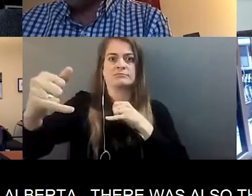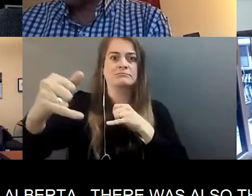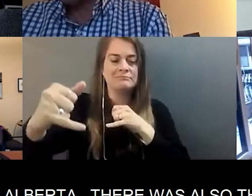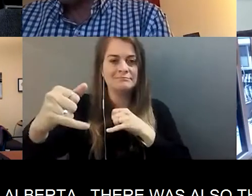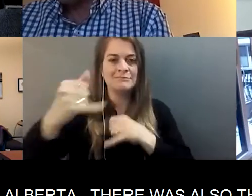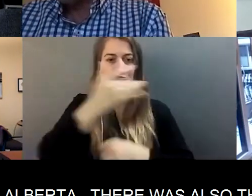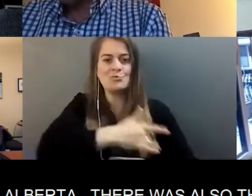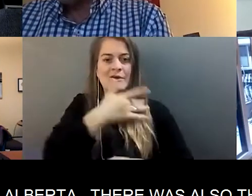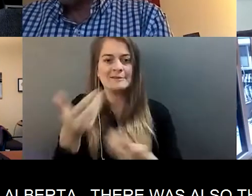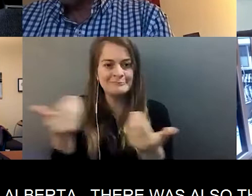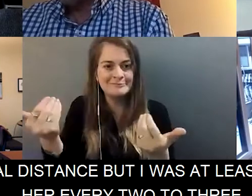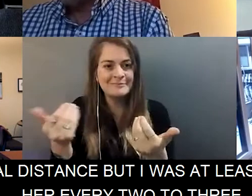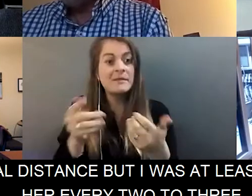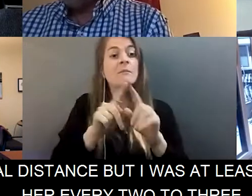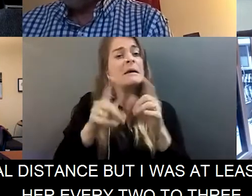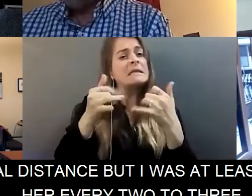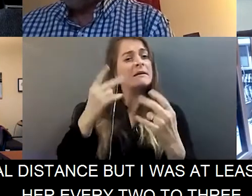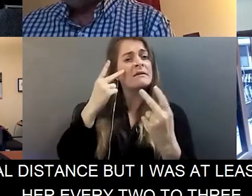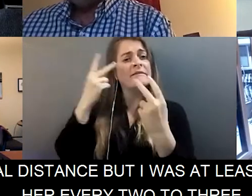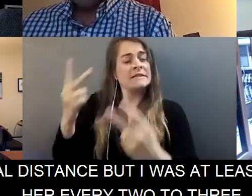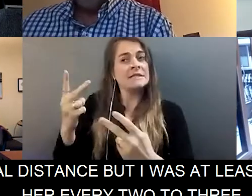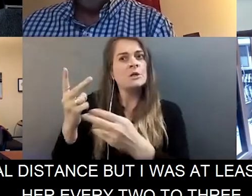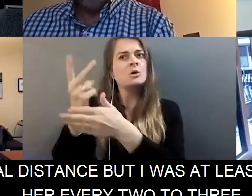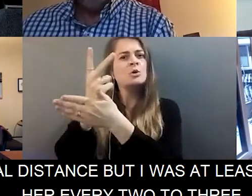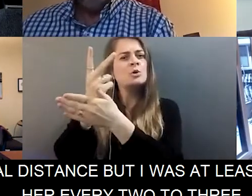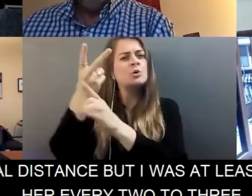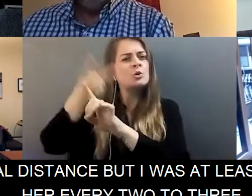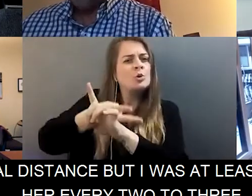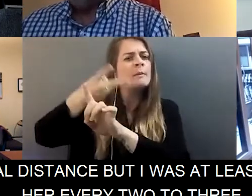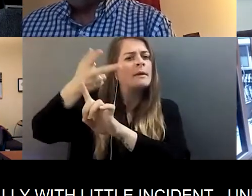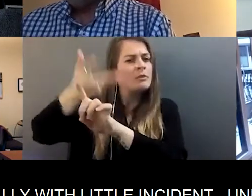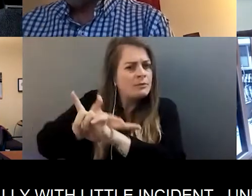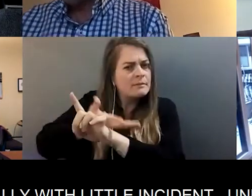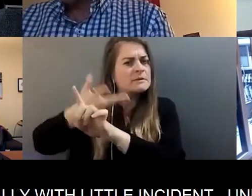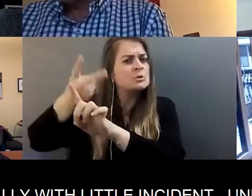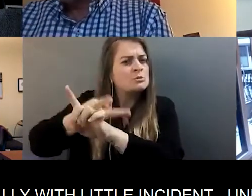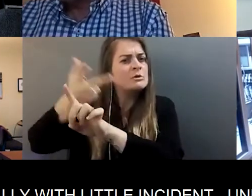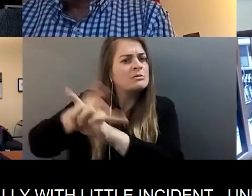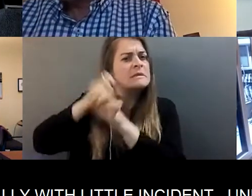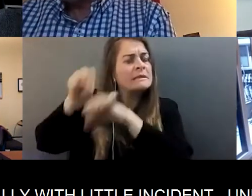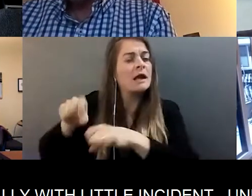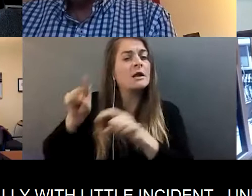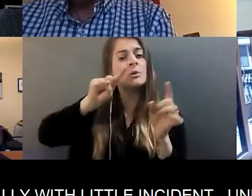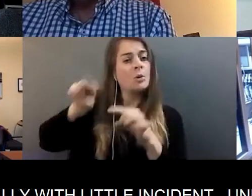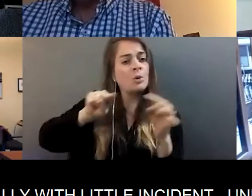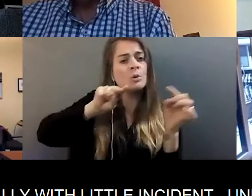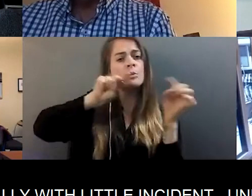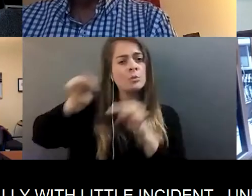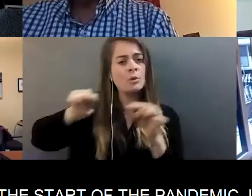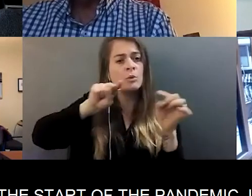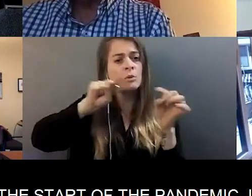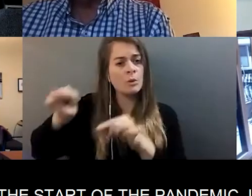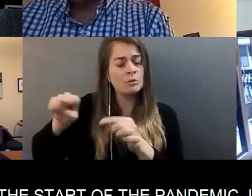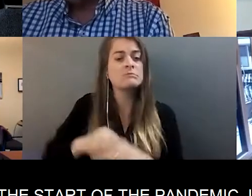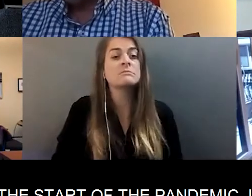but I was at least able to see her every 2 to 3 months, really with little incident. Unfortunately, since